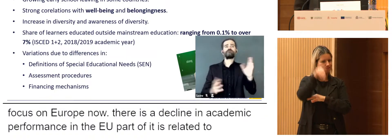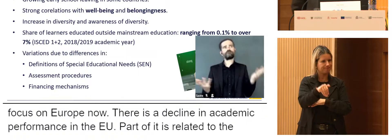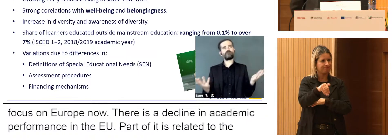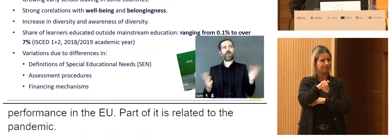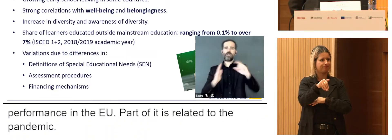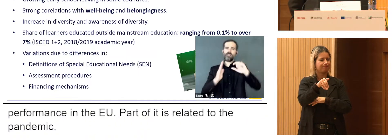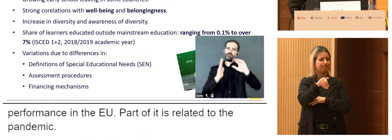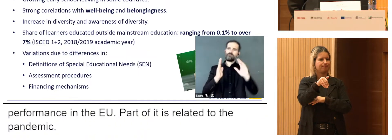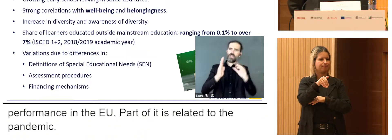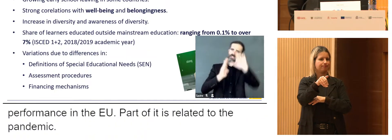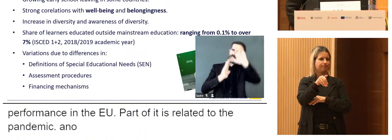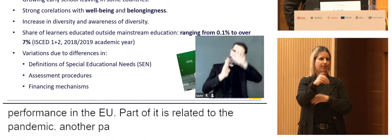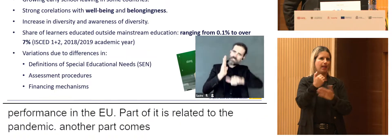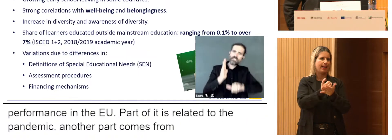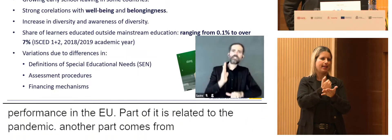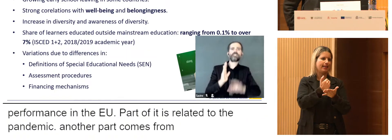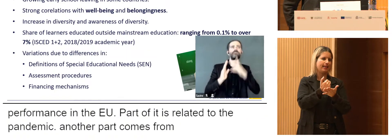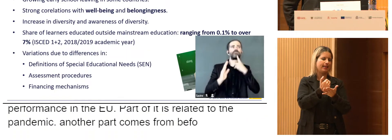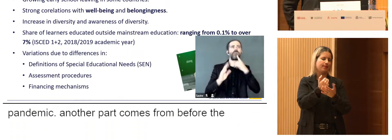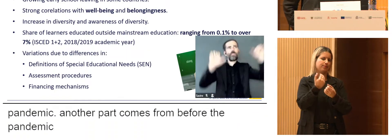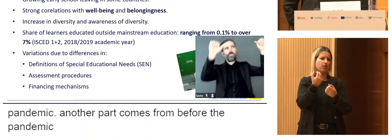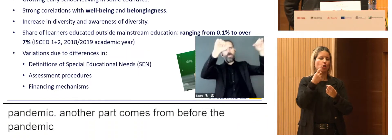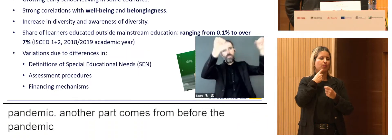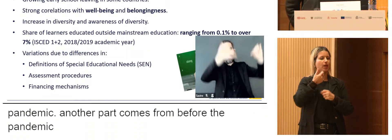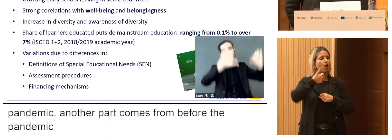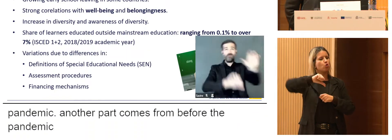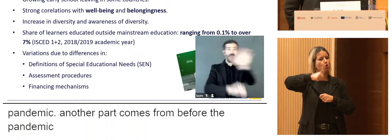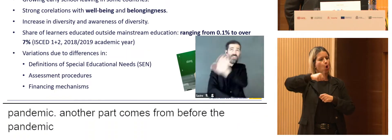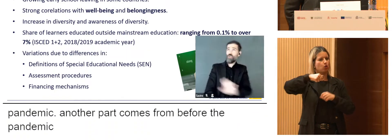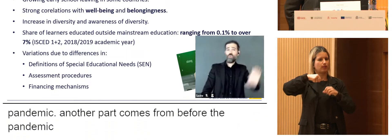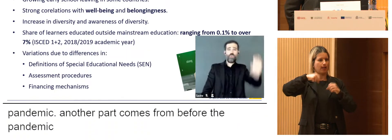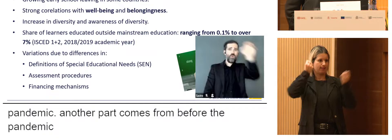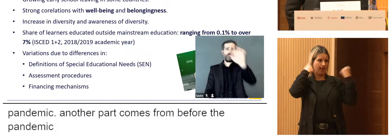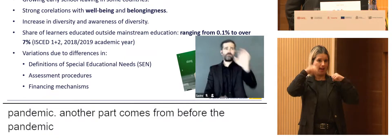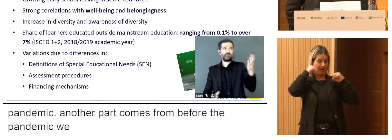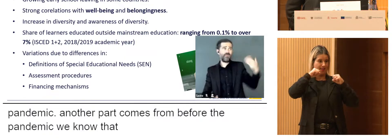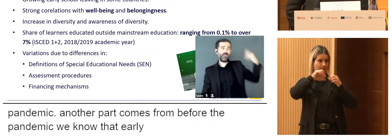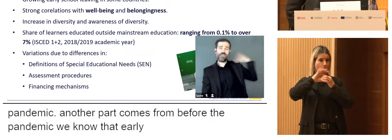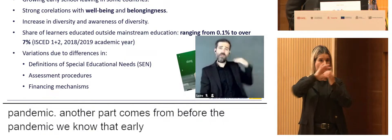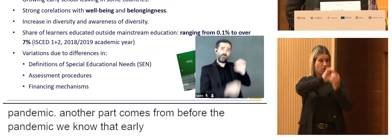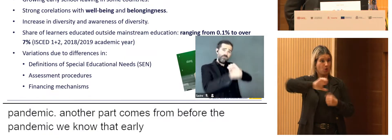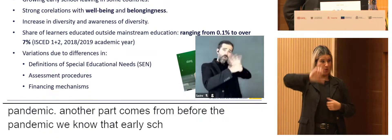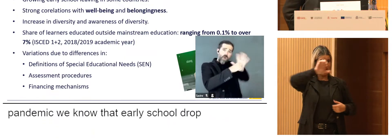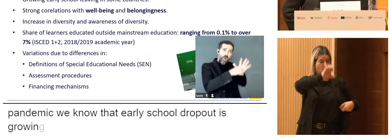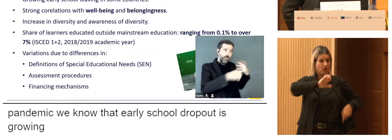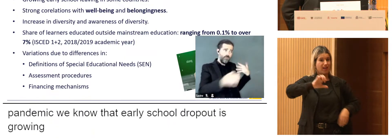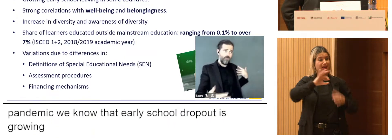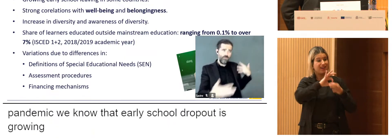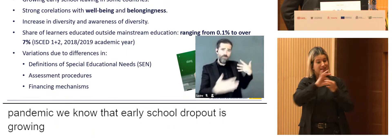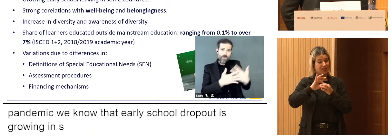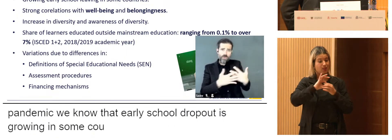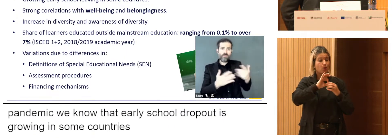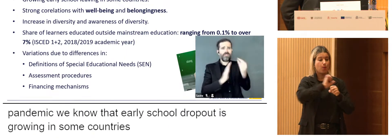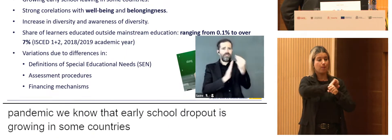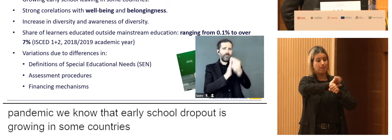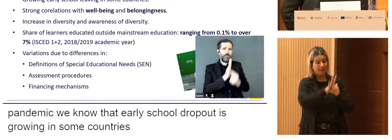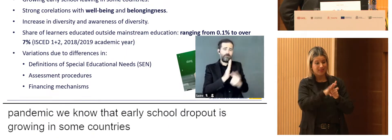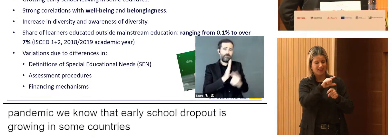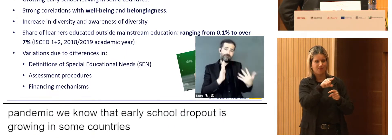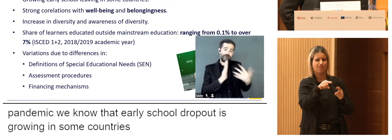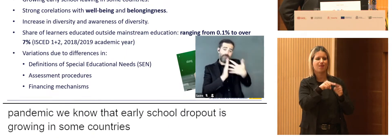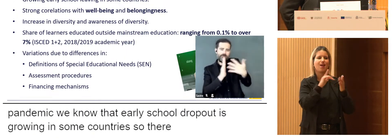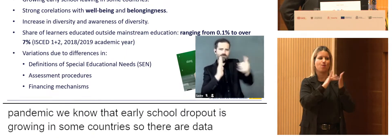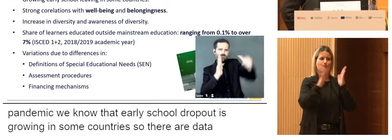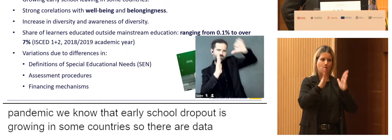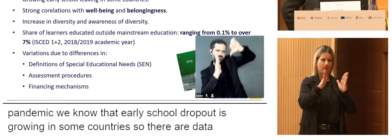Another part comes from before the pandemic. We know that early school dropout is growing in some countries. So there